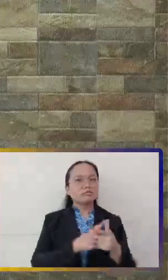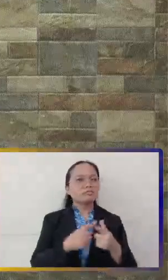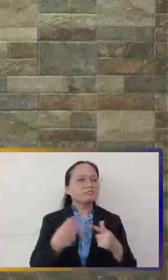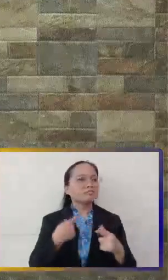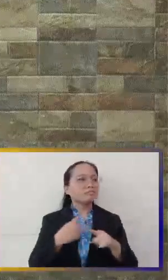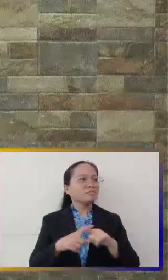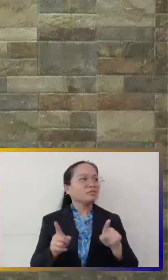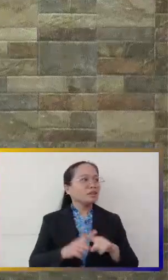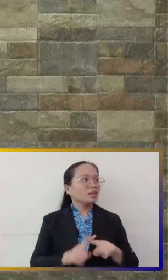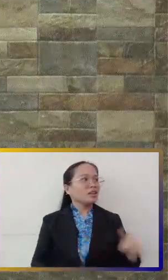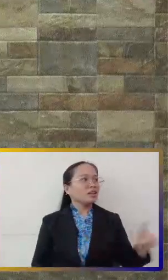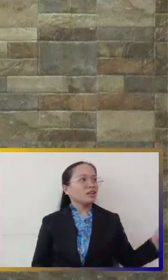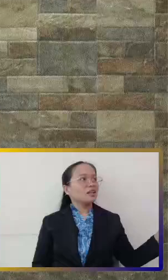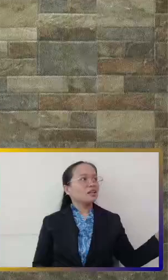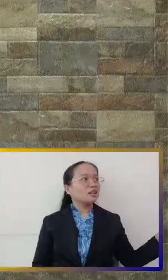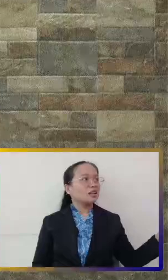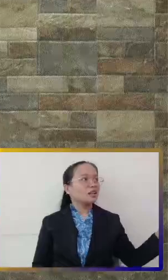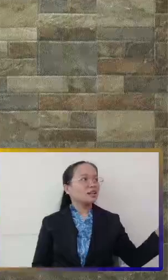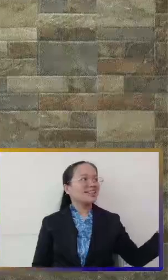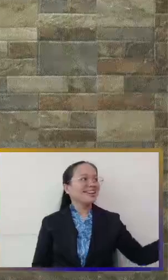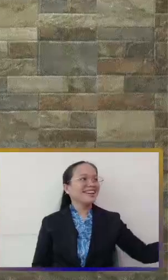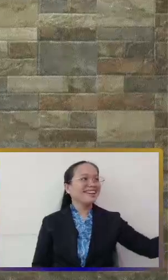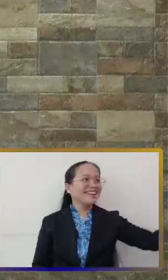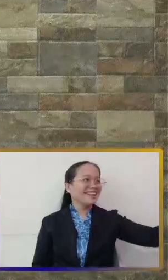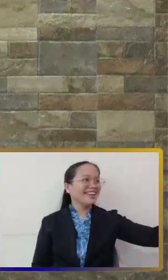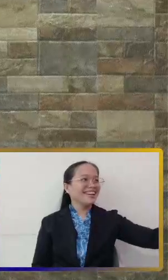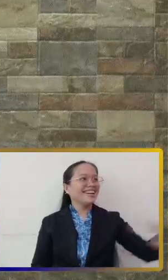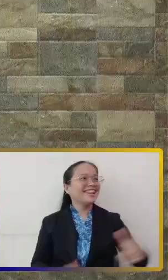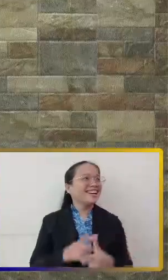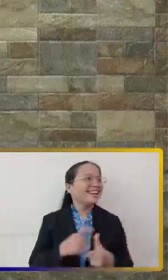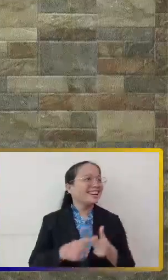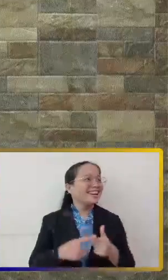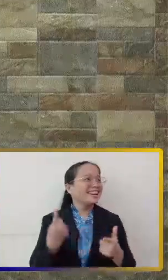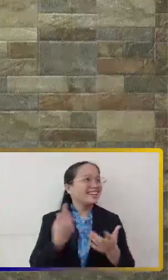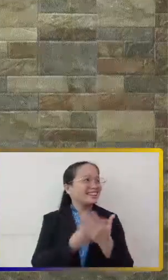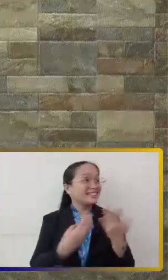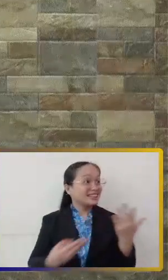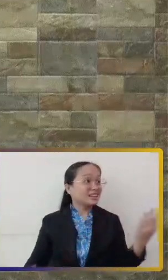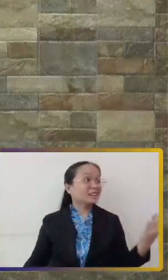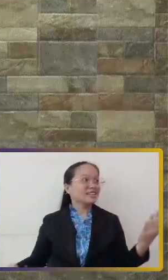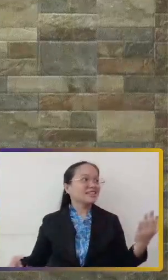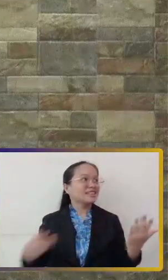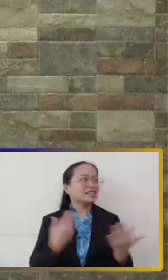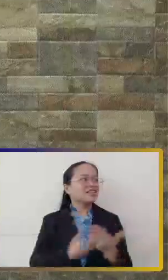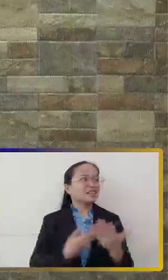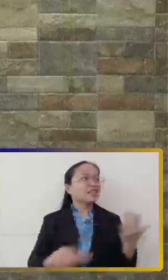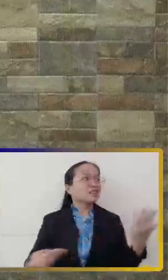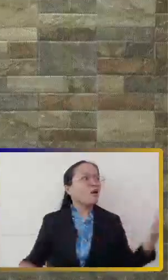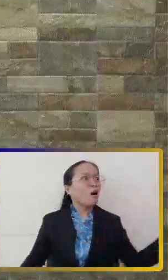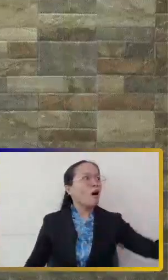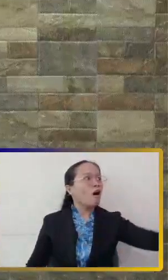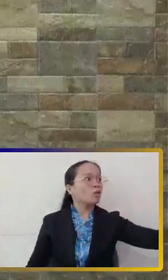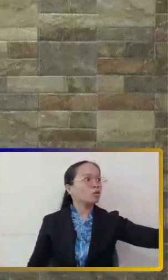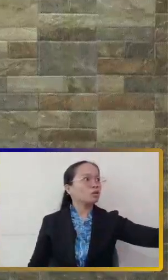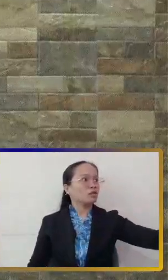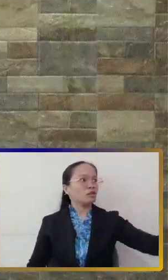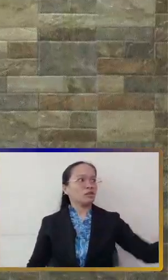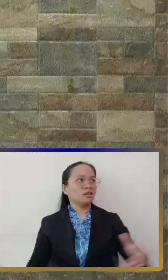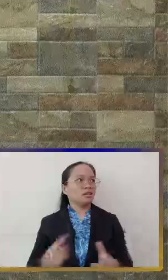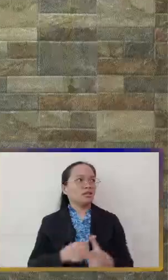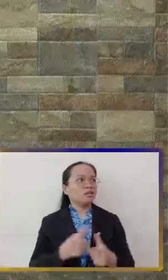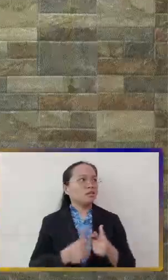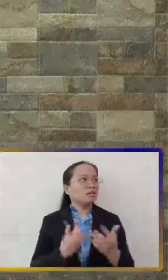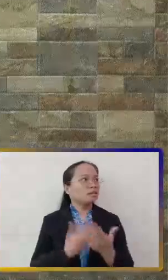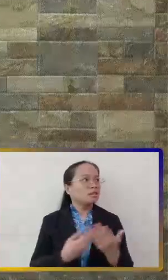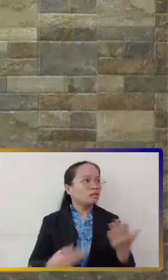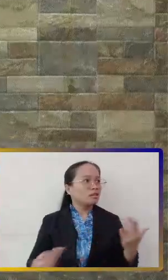of this world. From the material things of this world. From the pleasure of the world. That's why the Bible